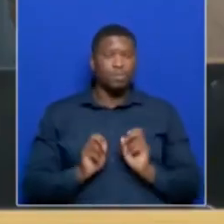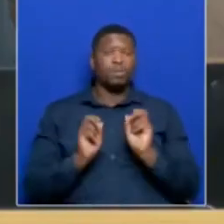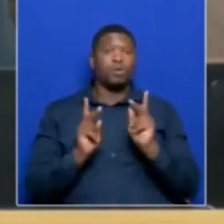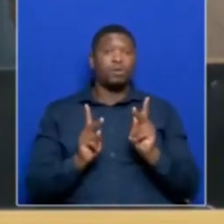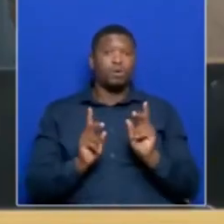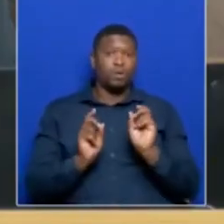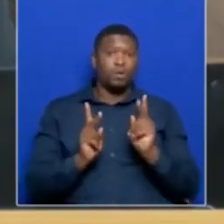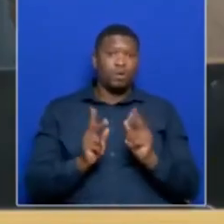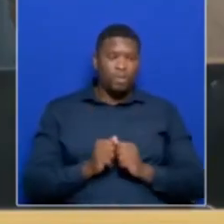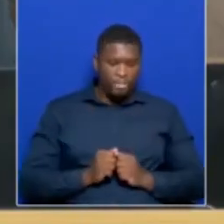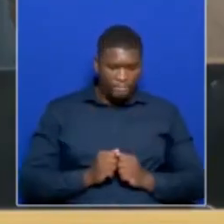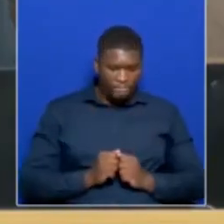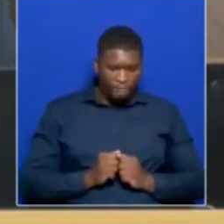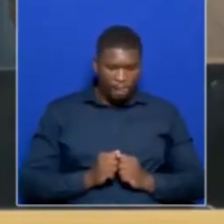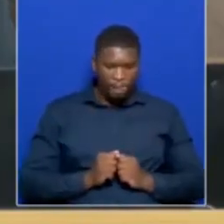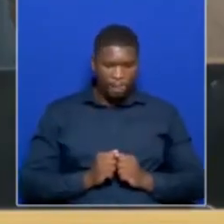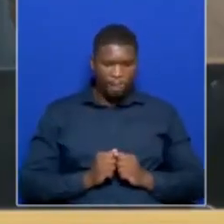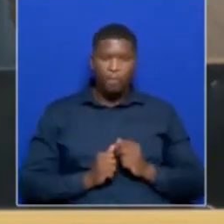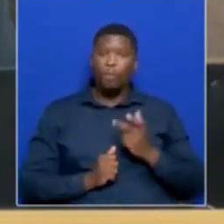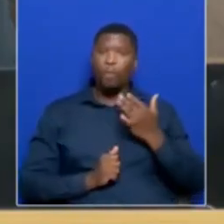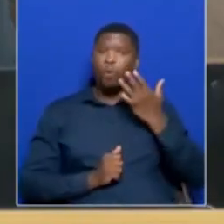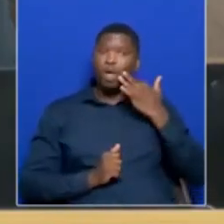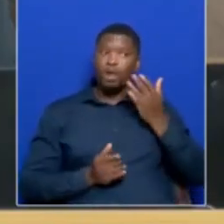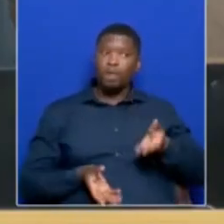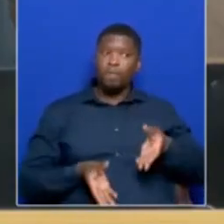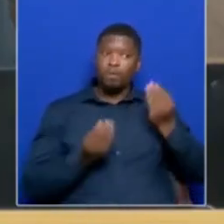got the information,